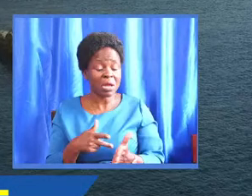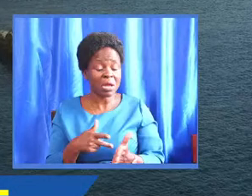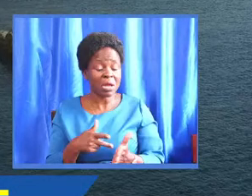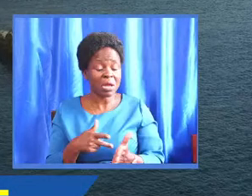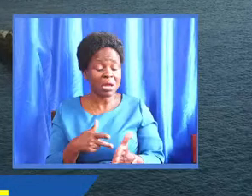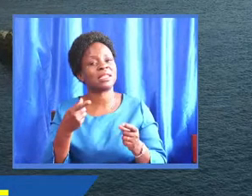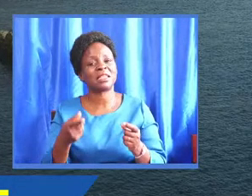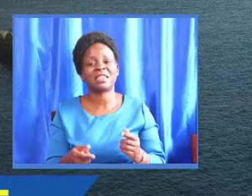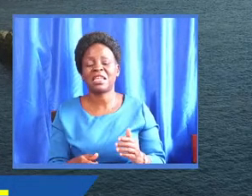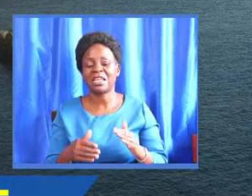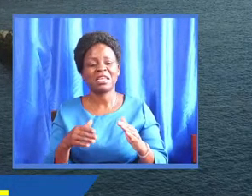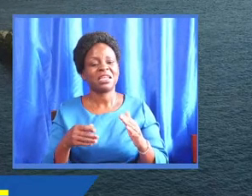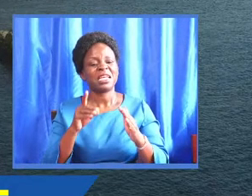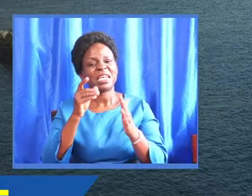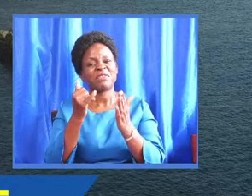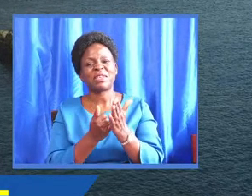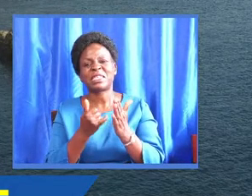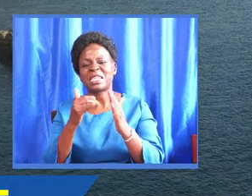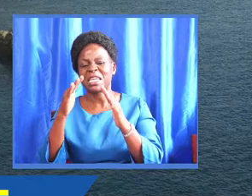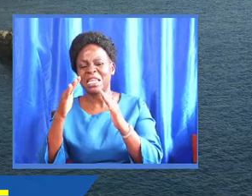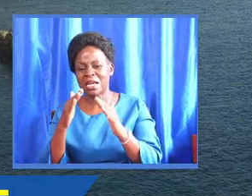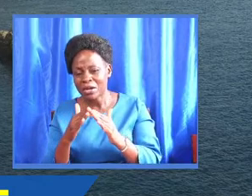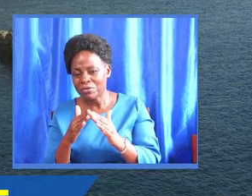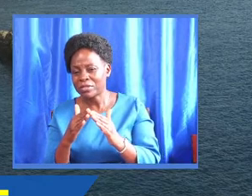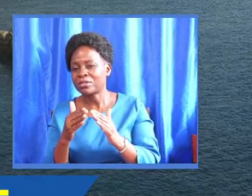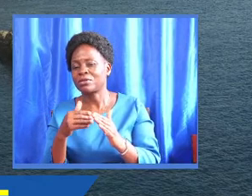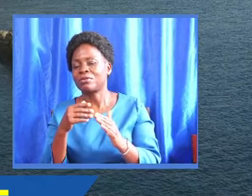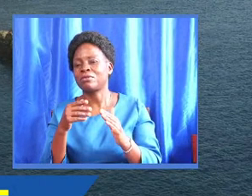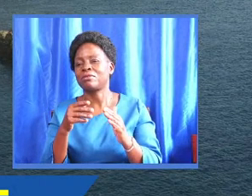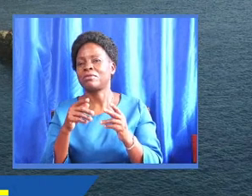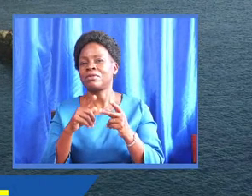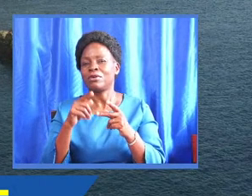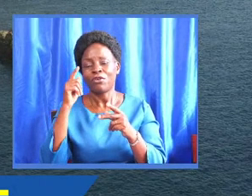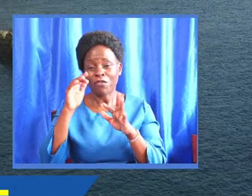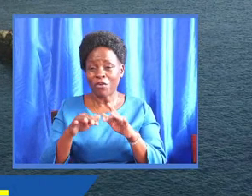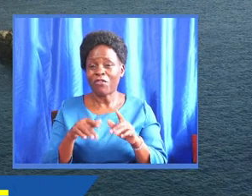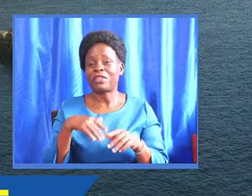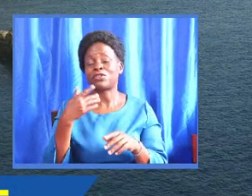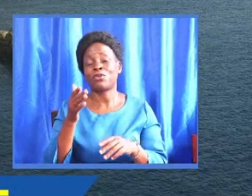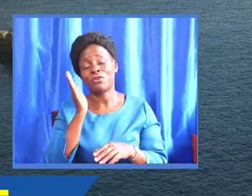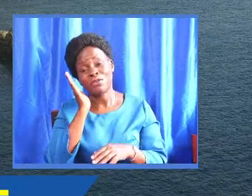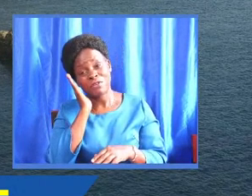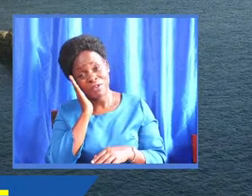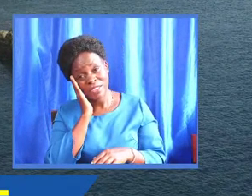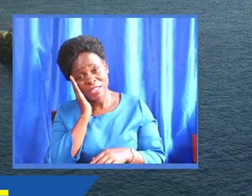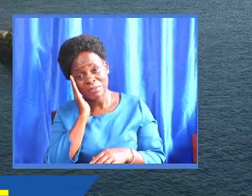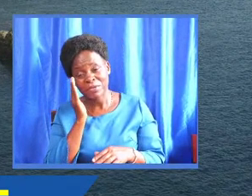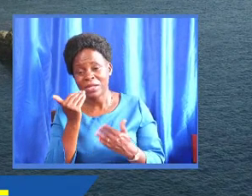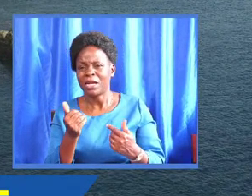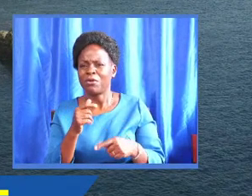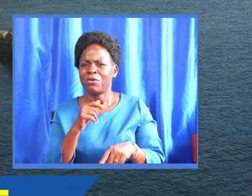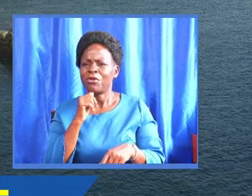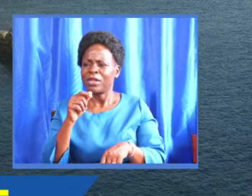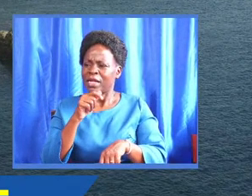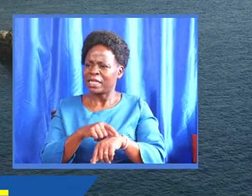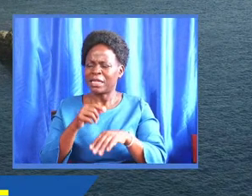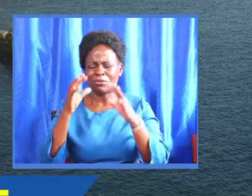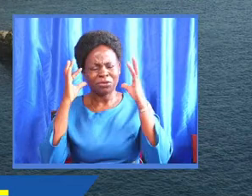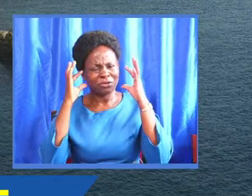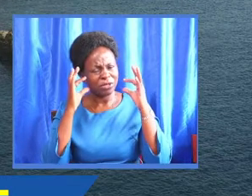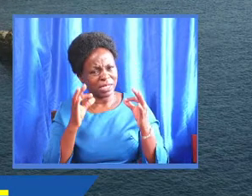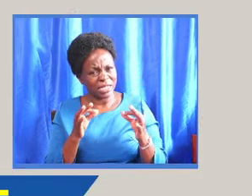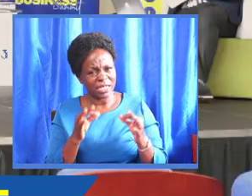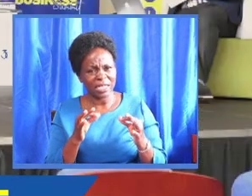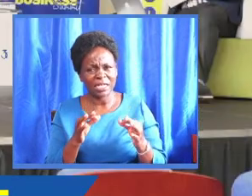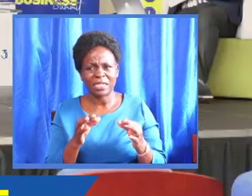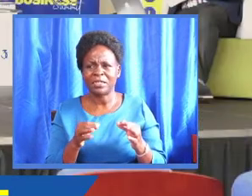going to be your thing, whether it's offices or residential. And now is not a time to determine which